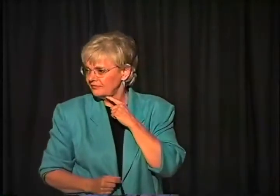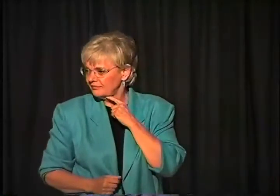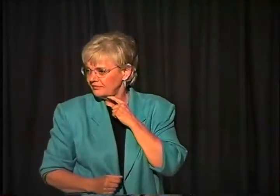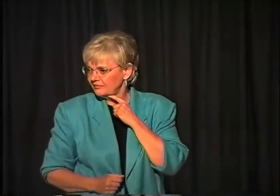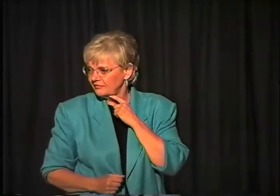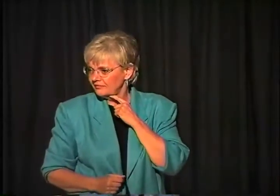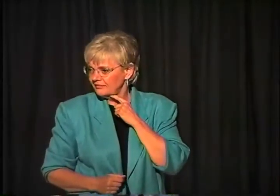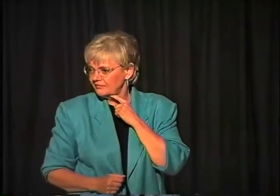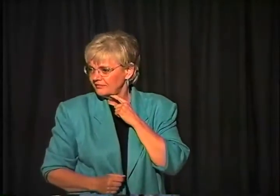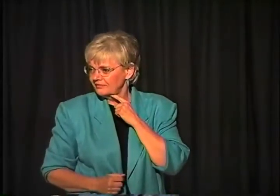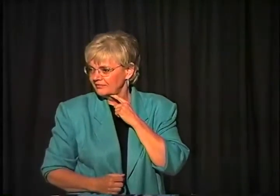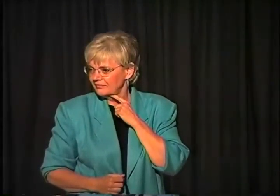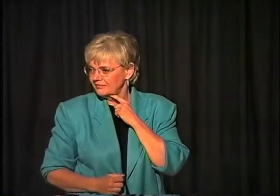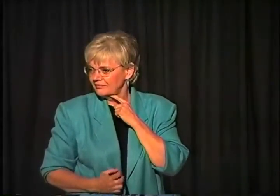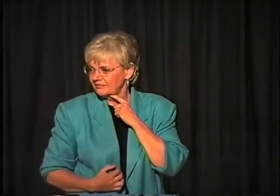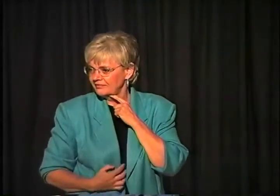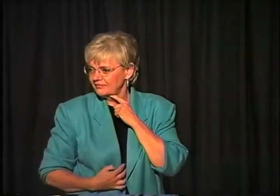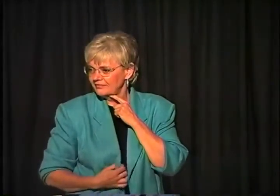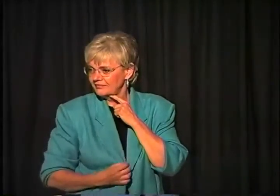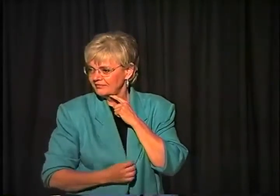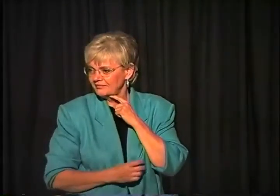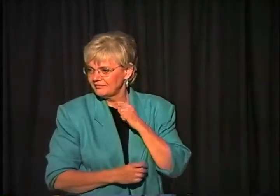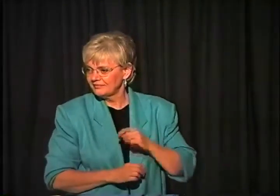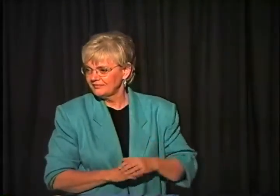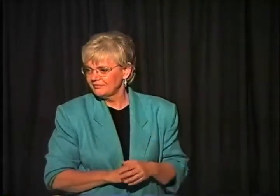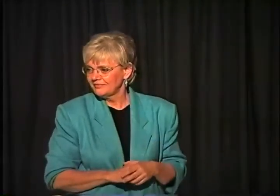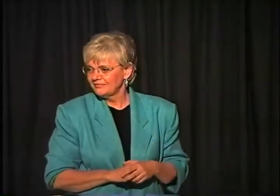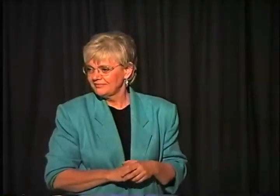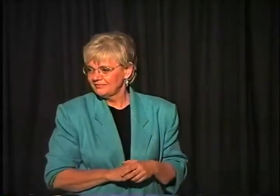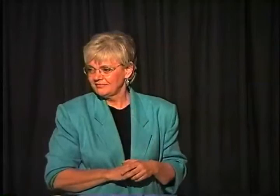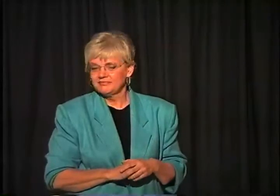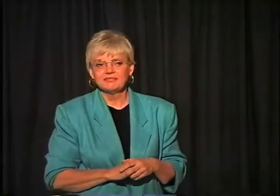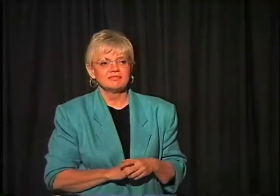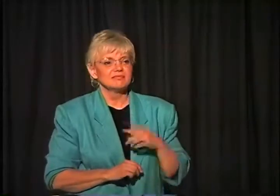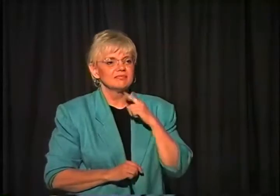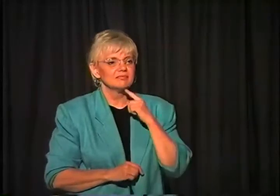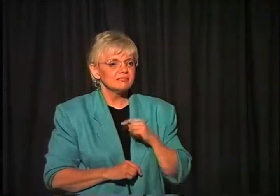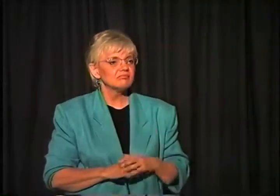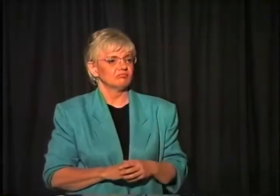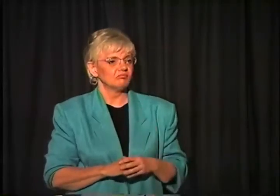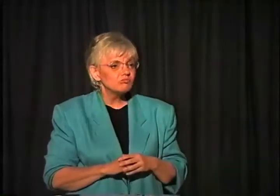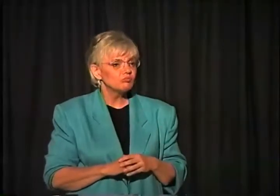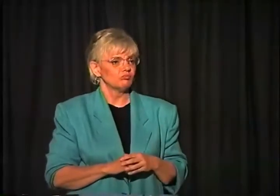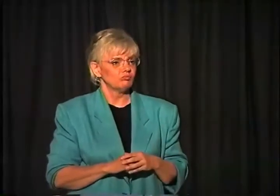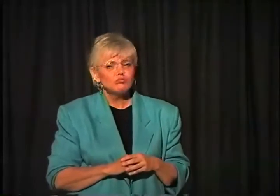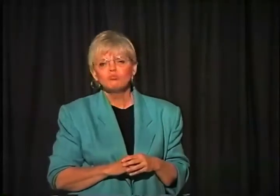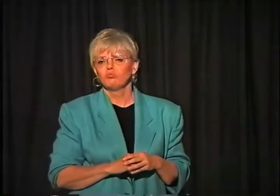The first group are the people who respond to music with their head. They look like this.